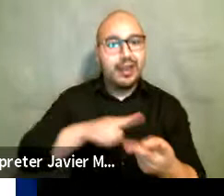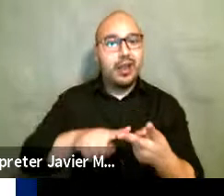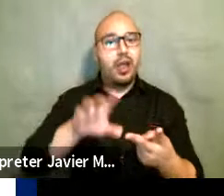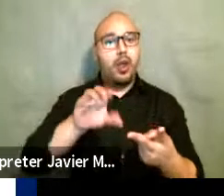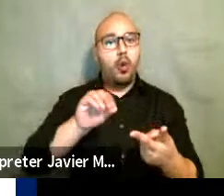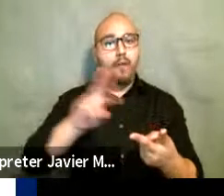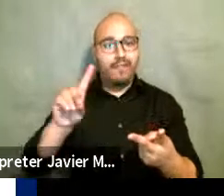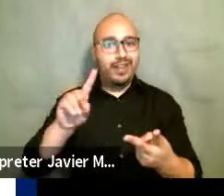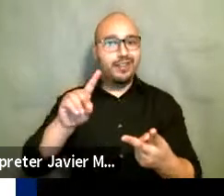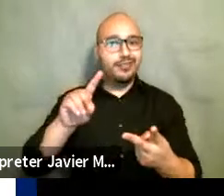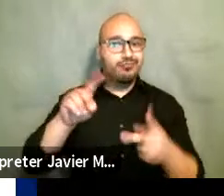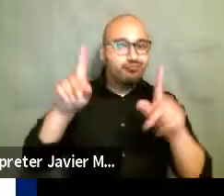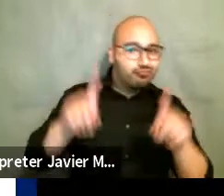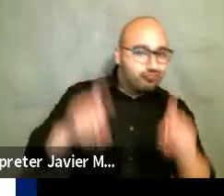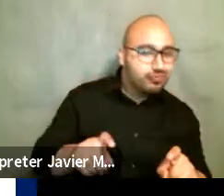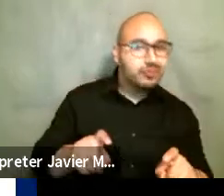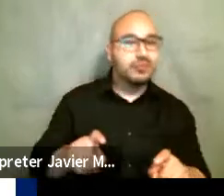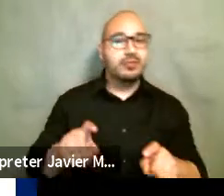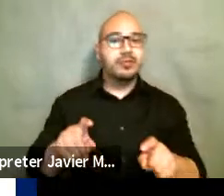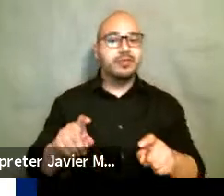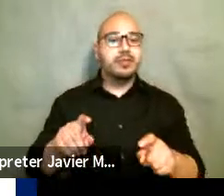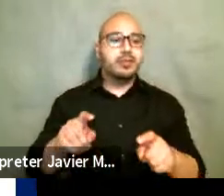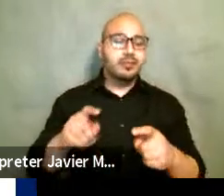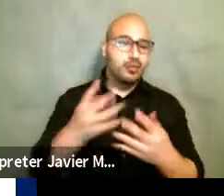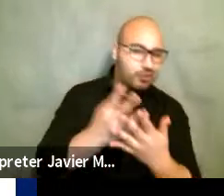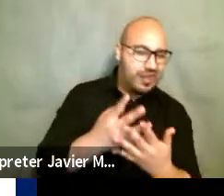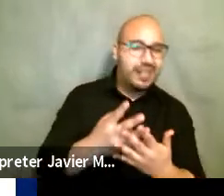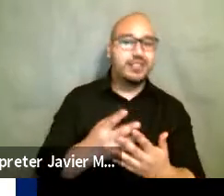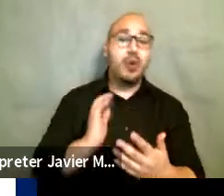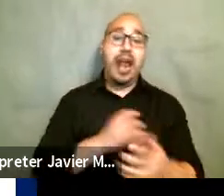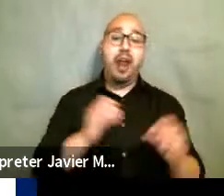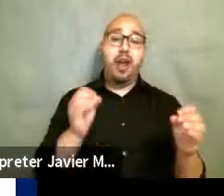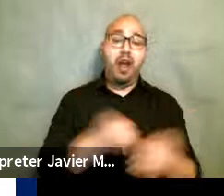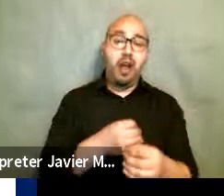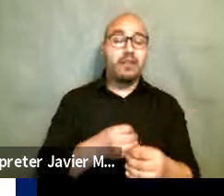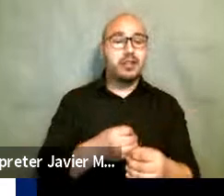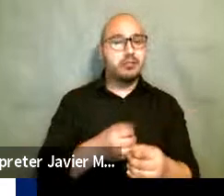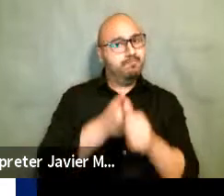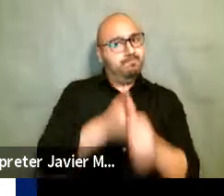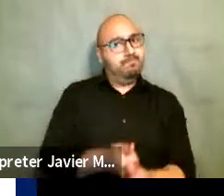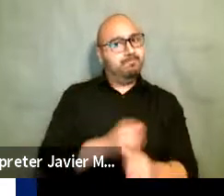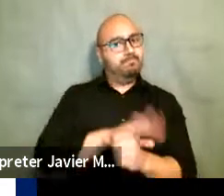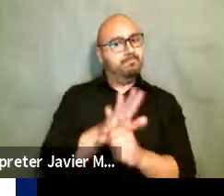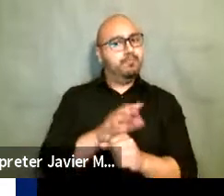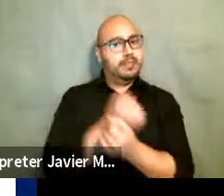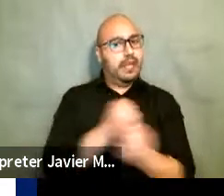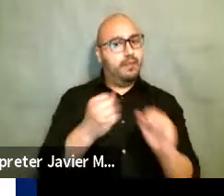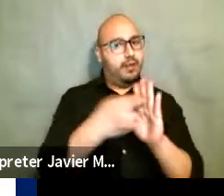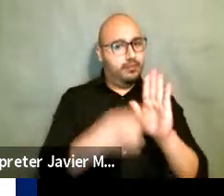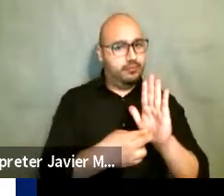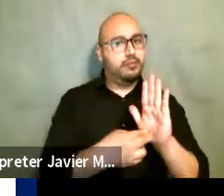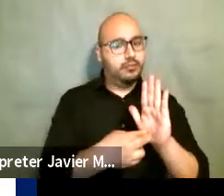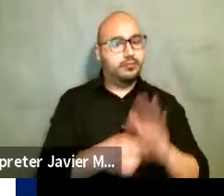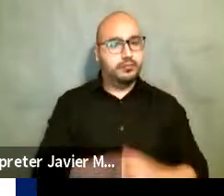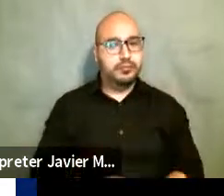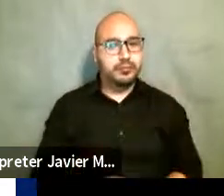social distance workstations. So the office ensures that we follow all the COVID-19 safety protocols and